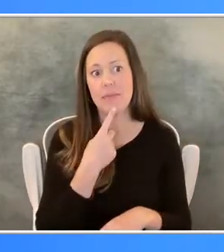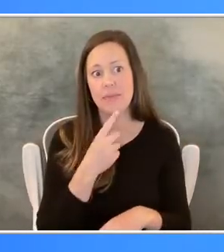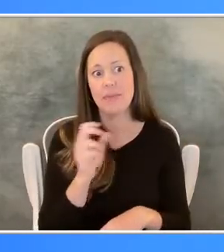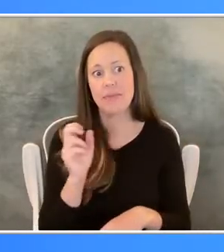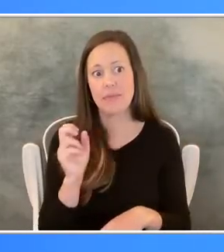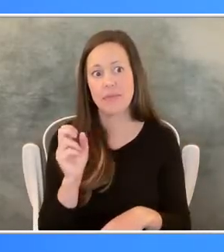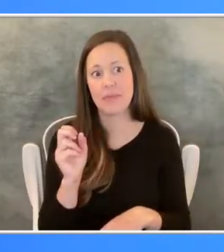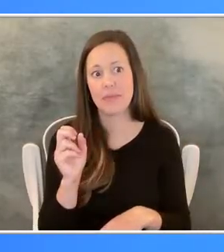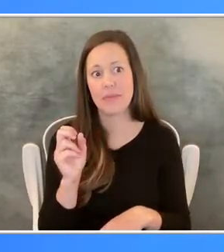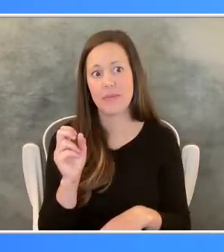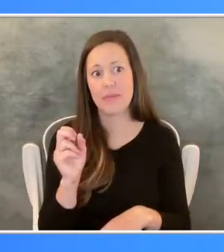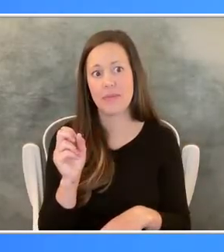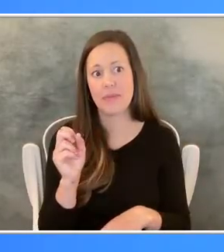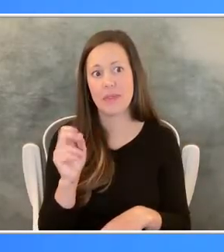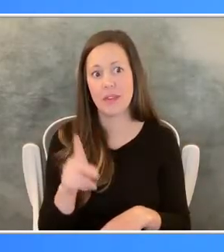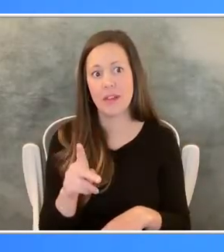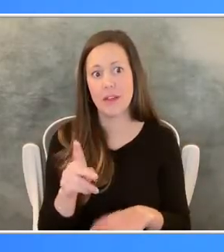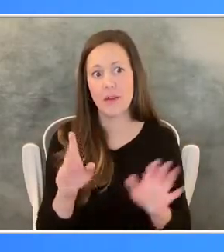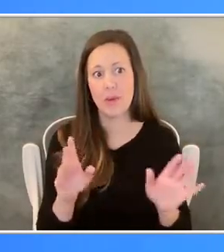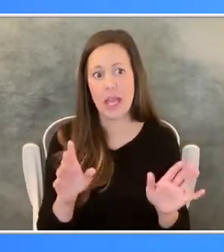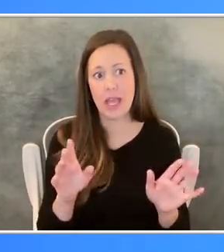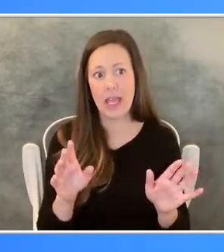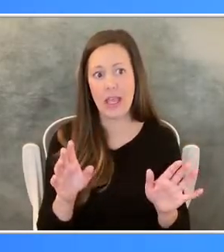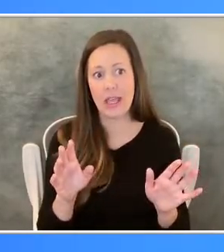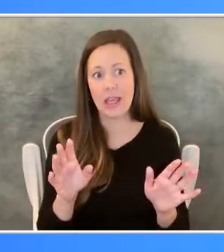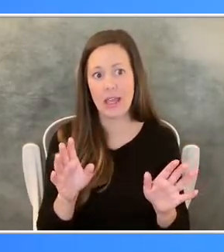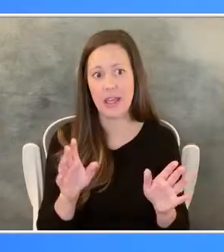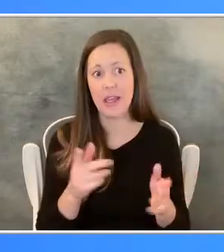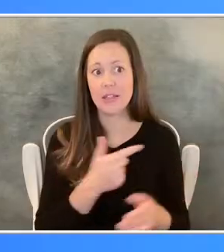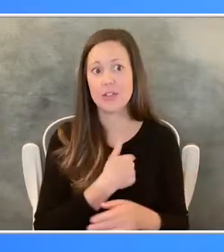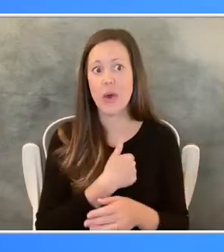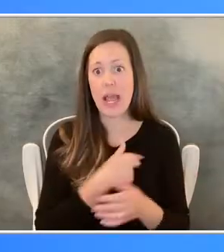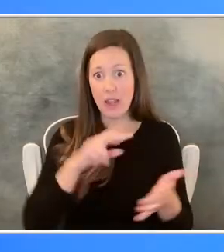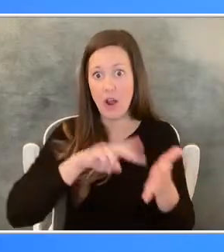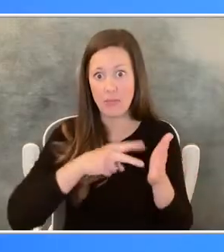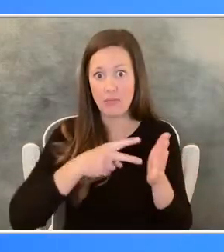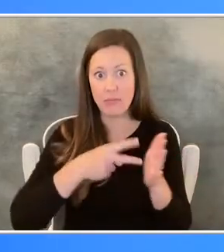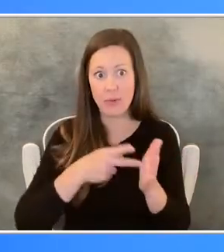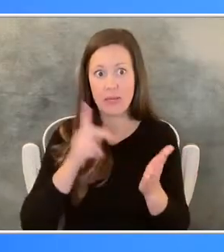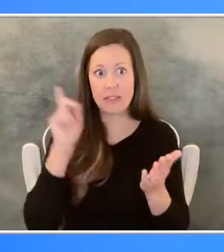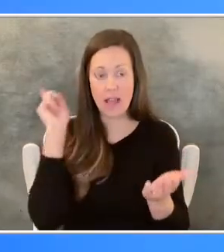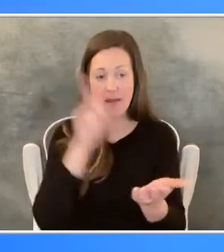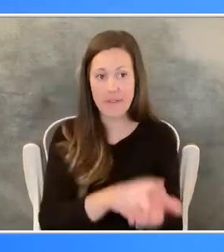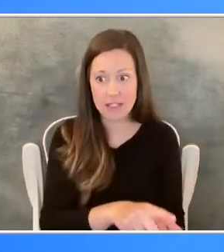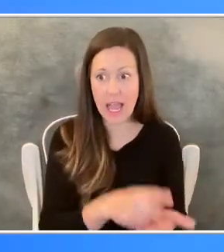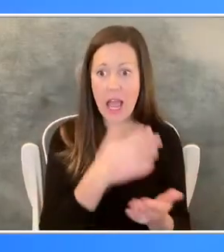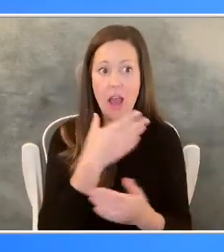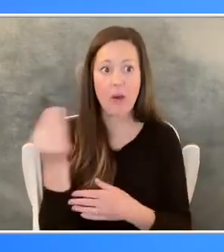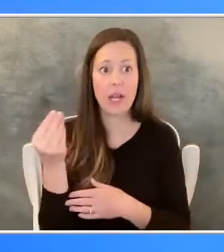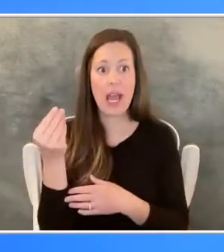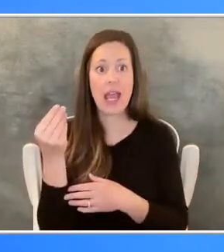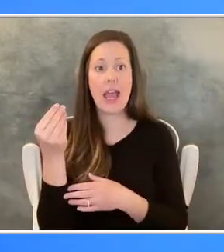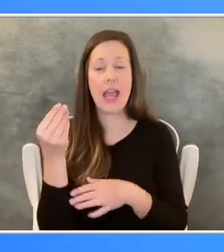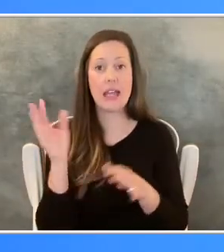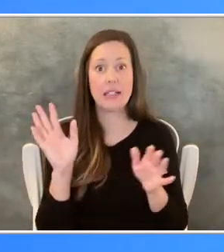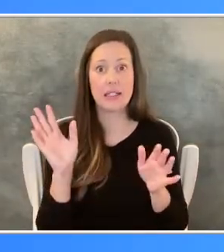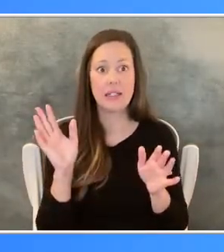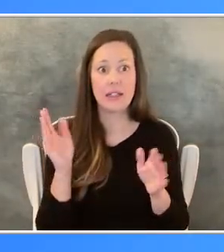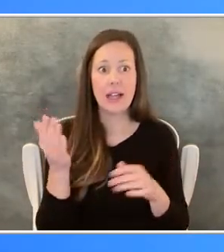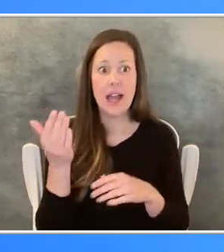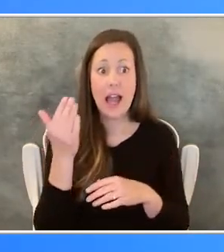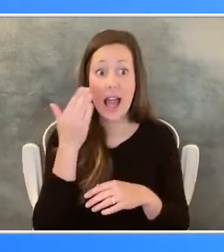like tactically. I went down on purpose, so that this wouldn't happen, because I knew that if I had